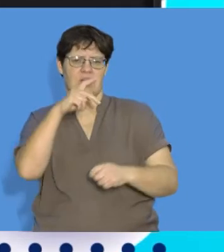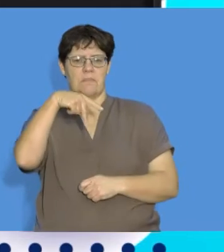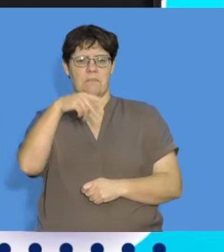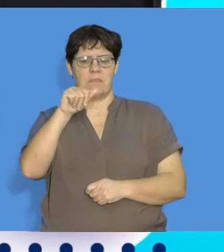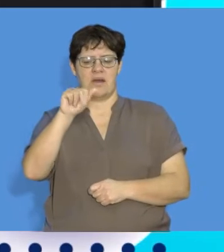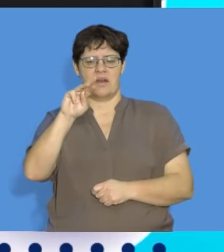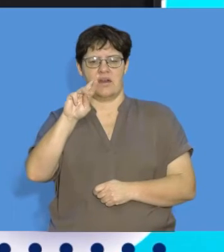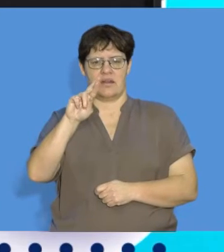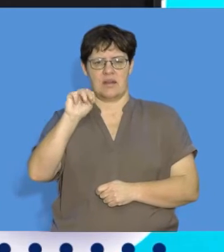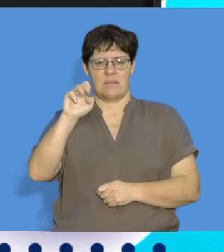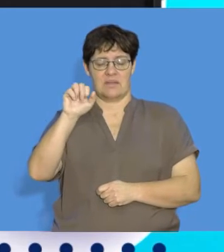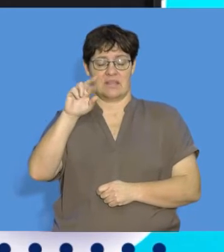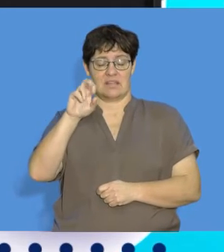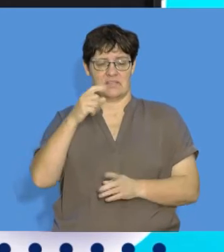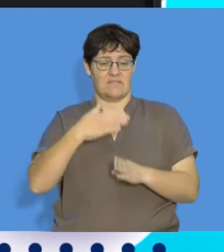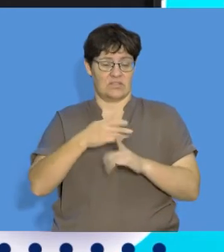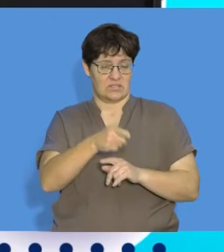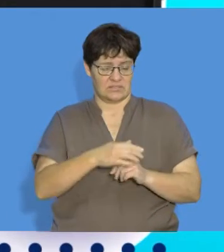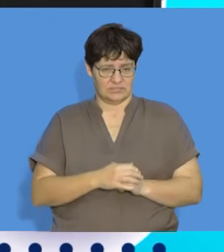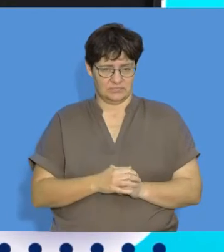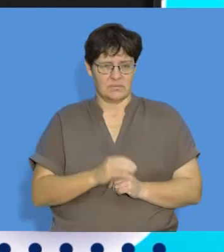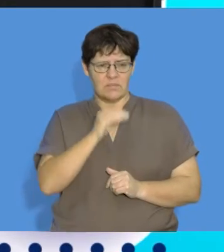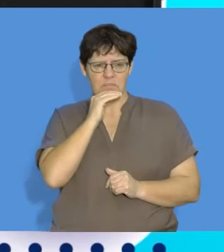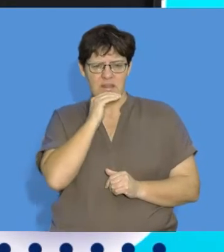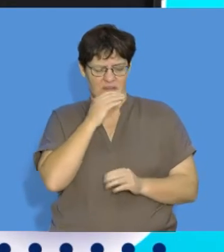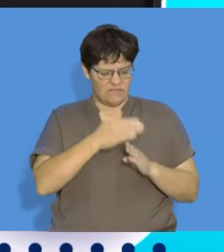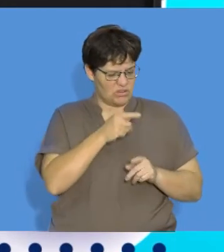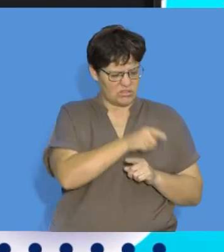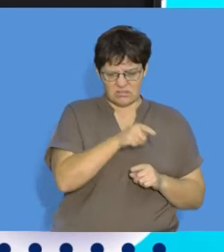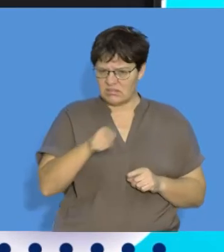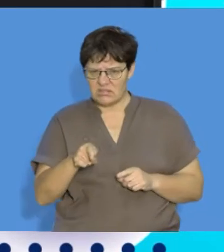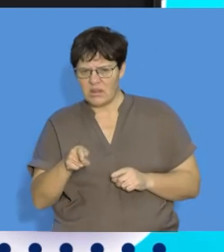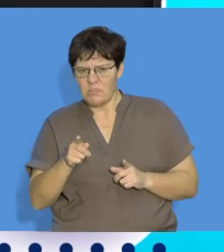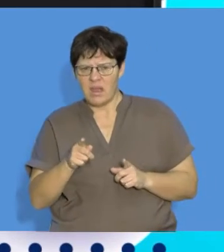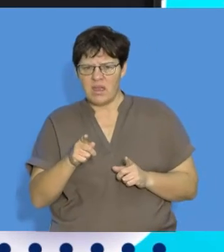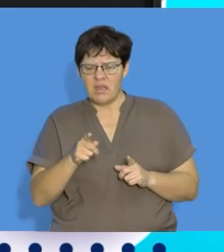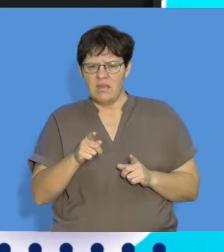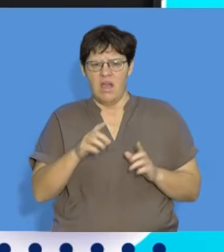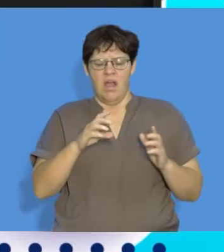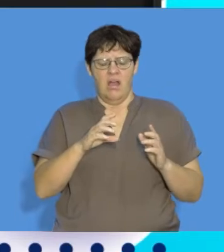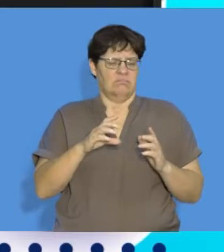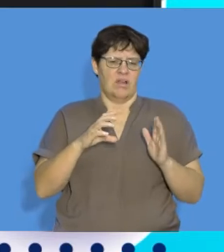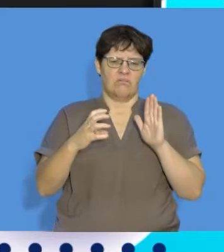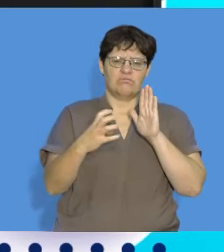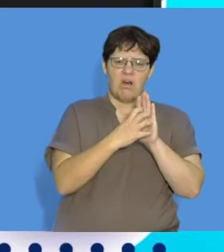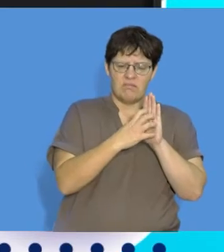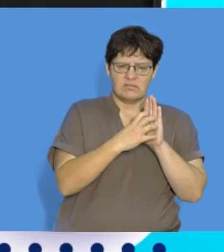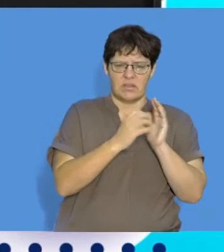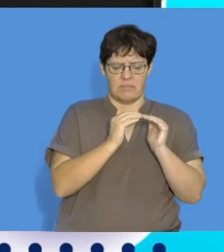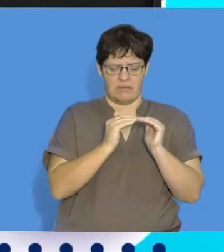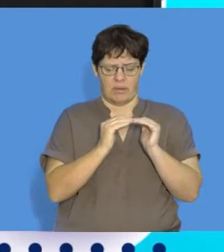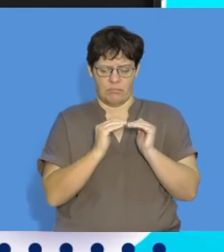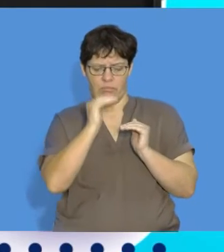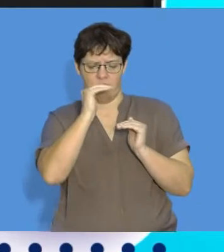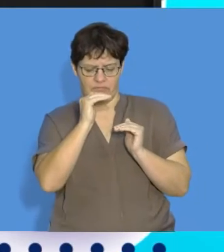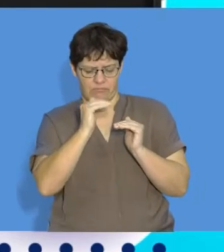What this means is the transformation of functions, maybe shifting a graph to the left, to the right, shifting